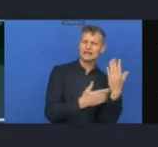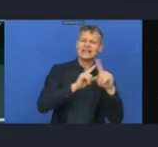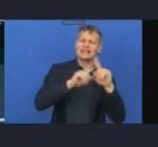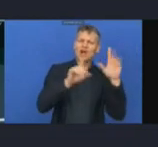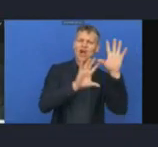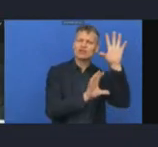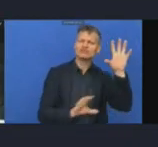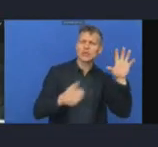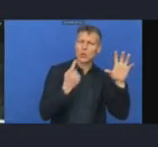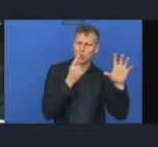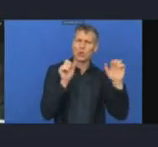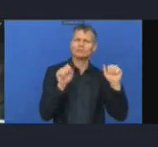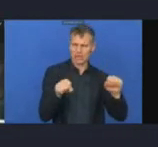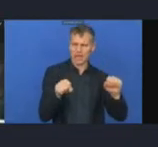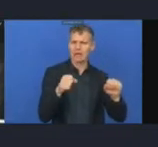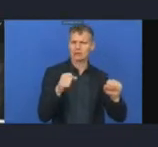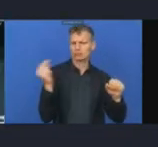Thank you, Gael and Luciano.